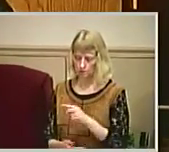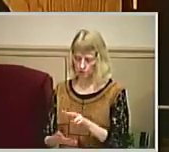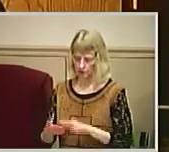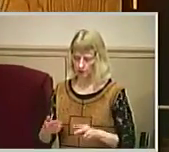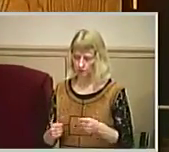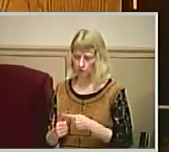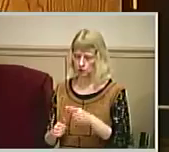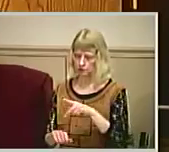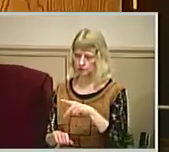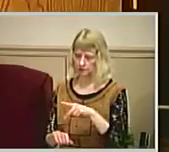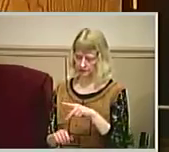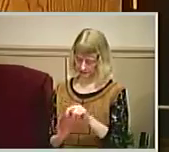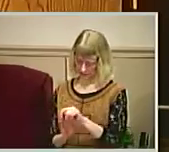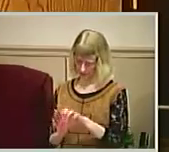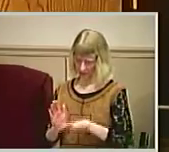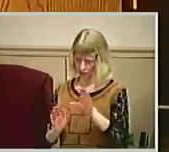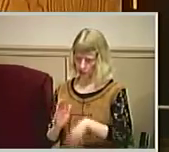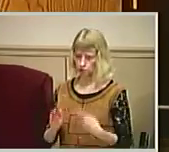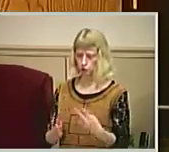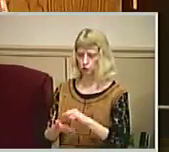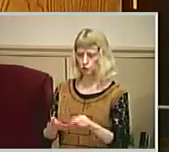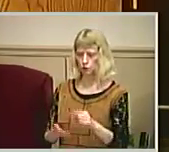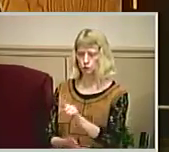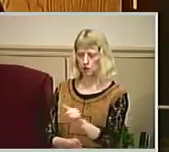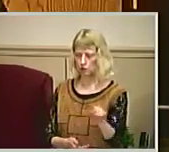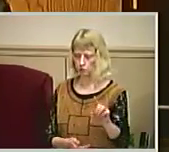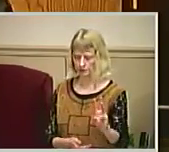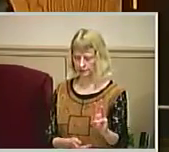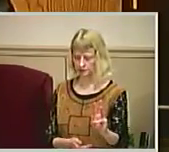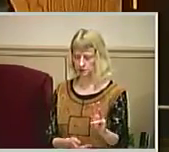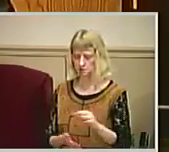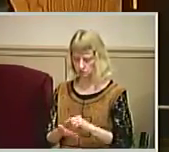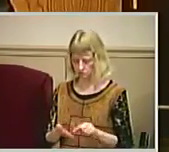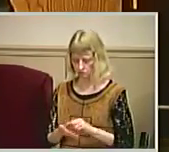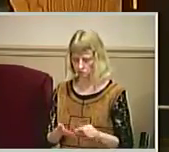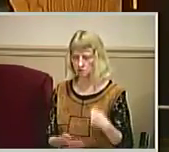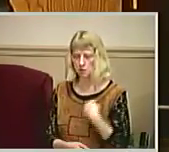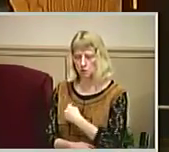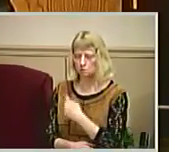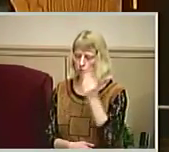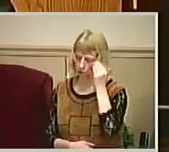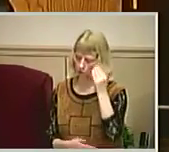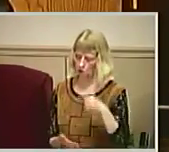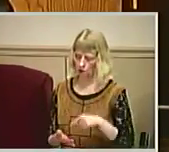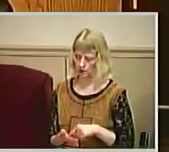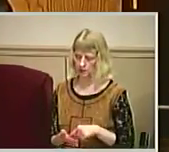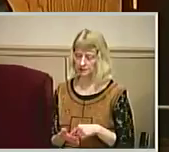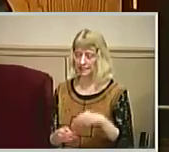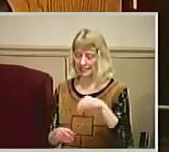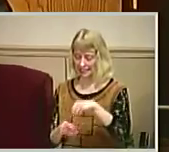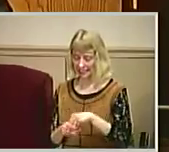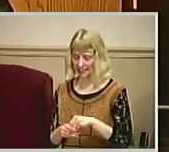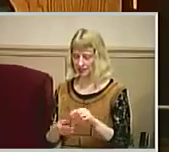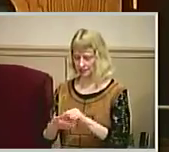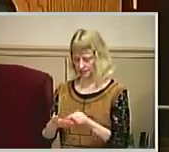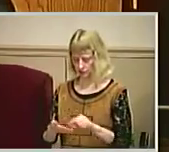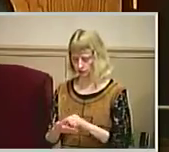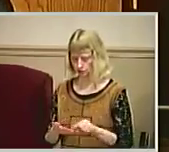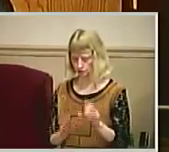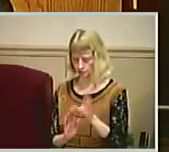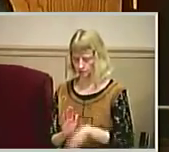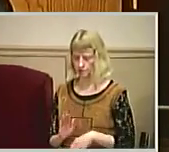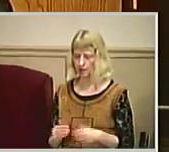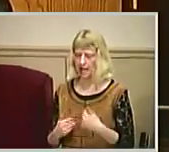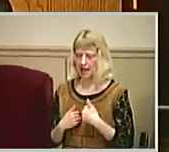from 1 Timothy chapter 2, verses 1 through 6, a passage that we're all very, very familiar with. And in this particular passage, we've